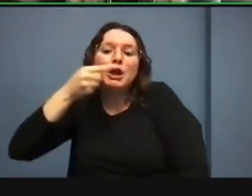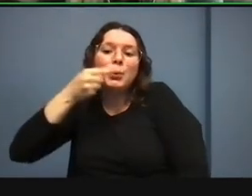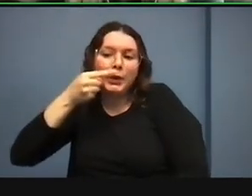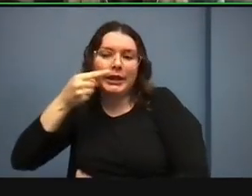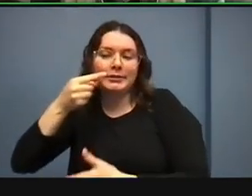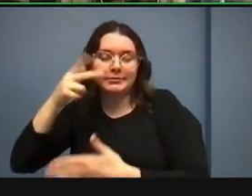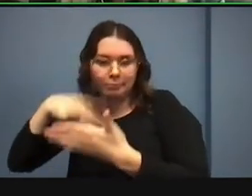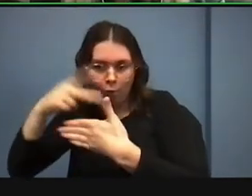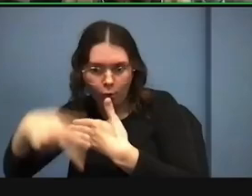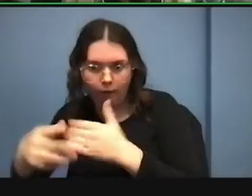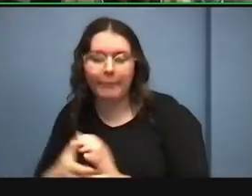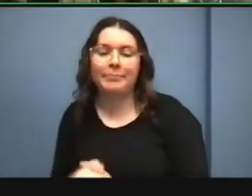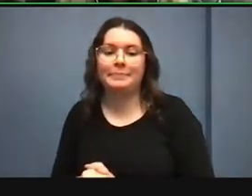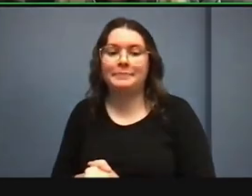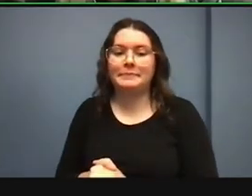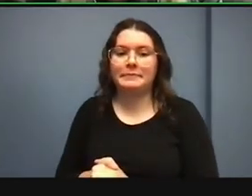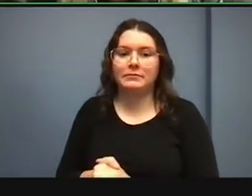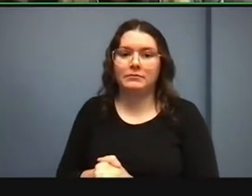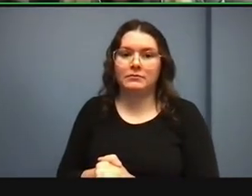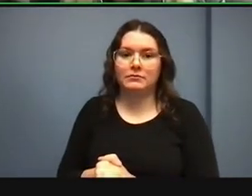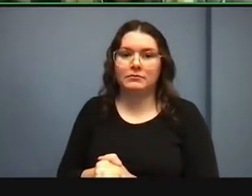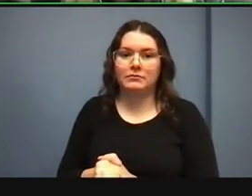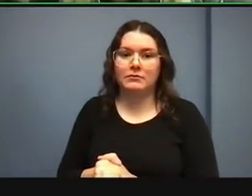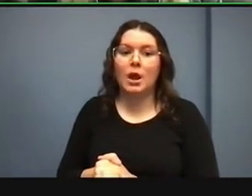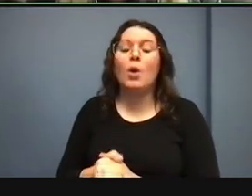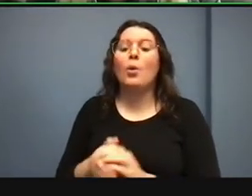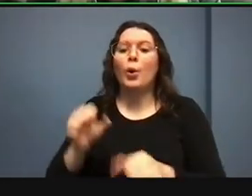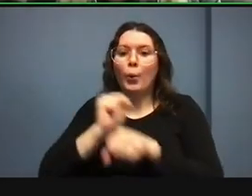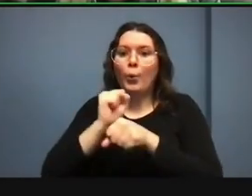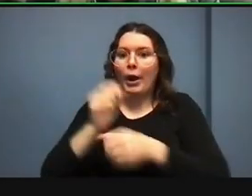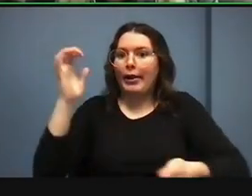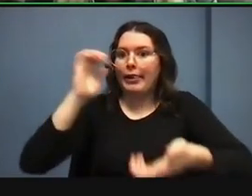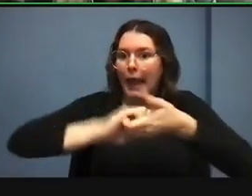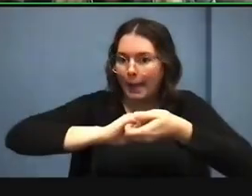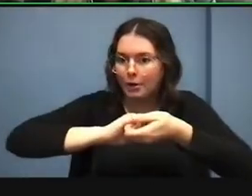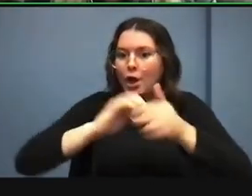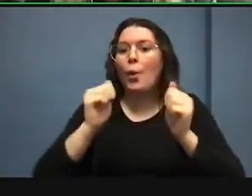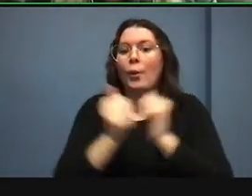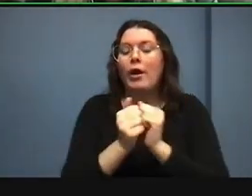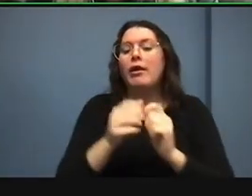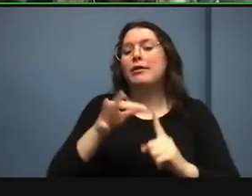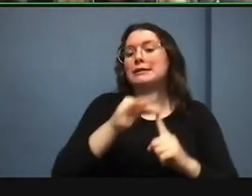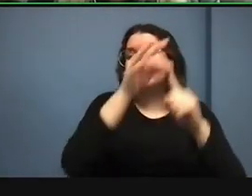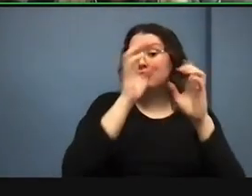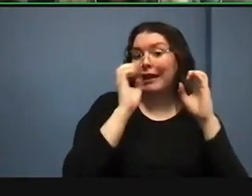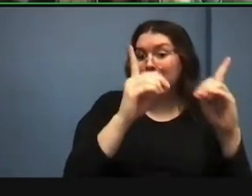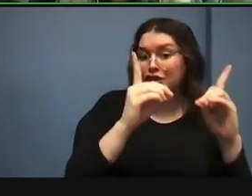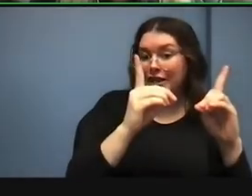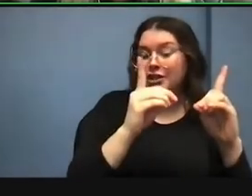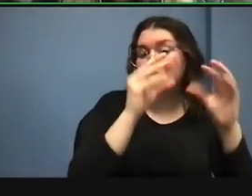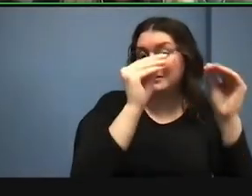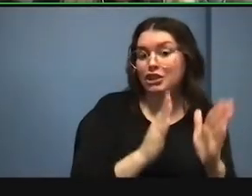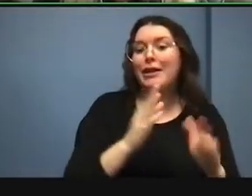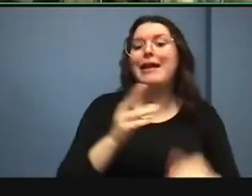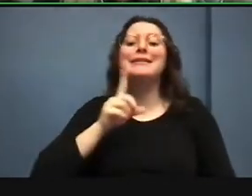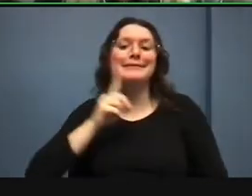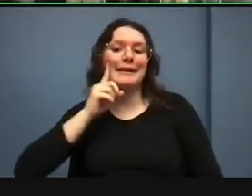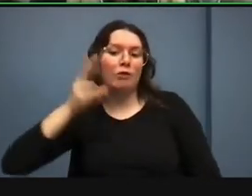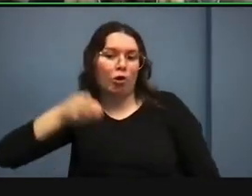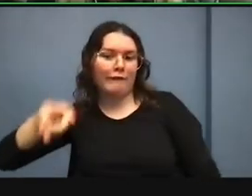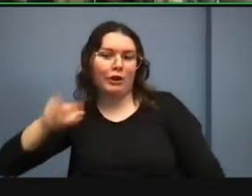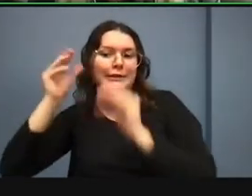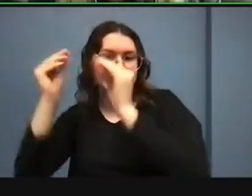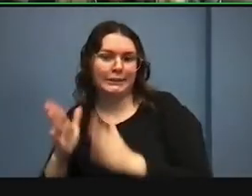program. We're going to work collaboratively with the special education and deaf and hard of hearing